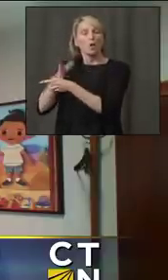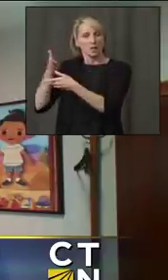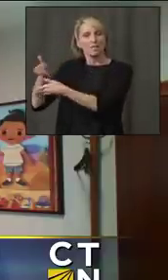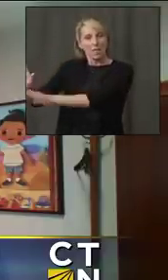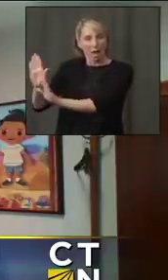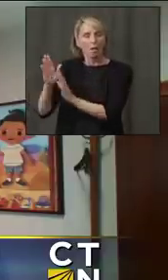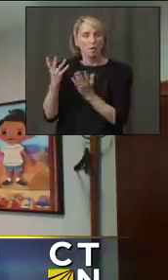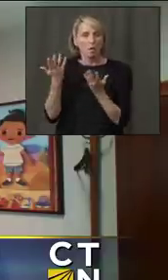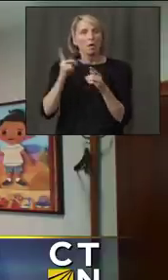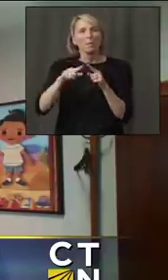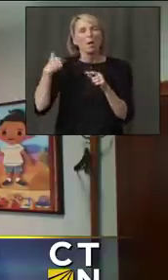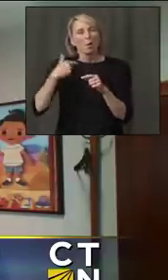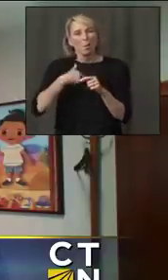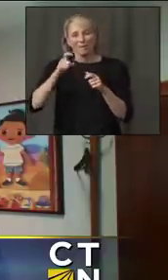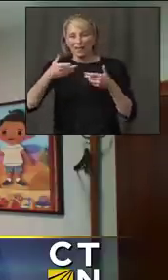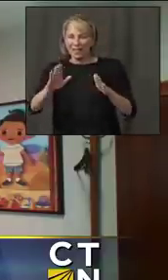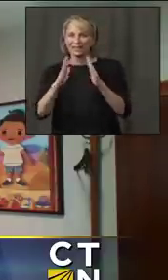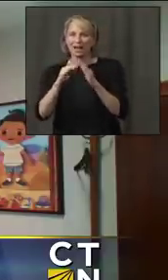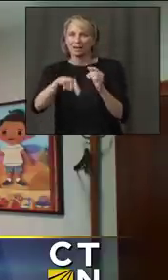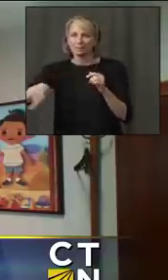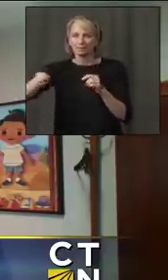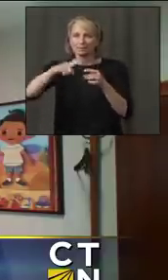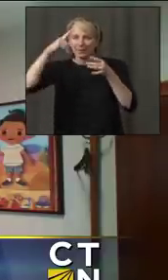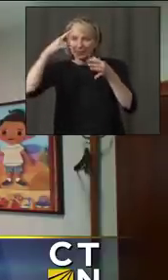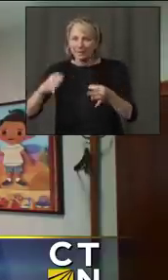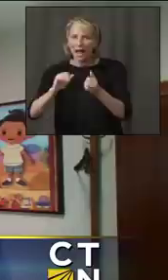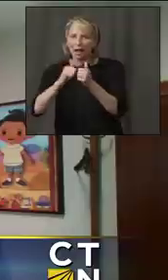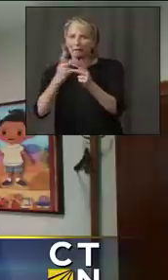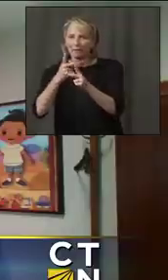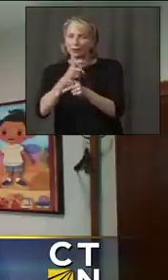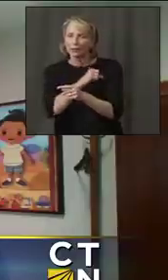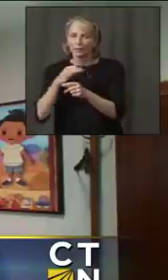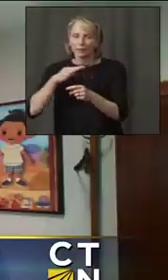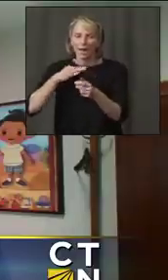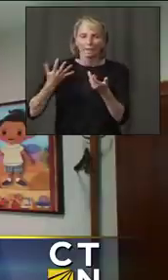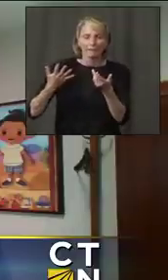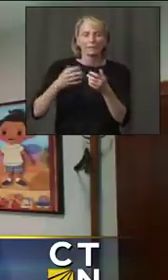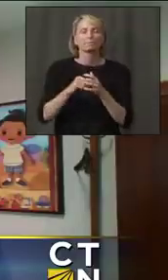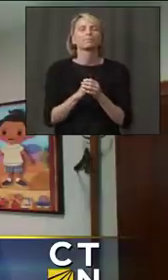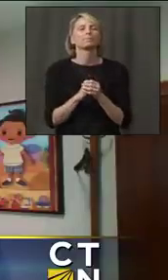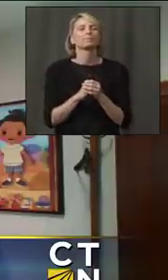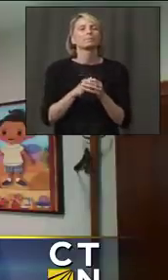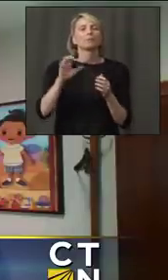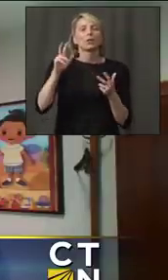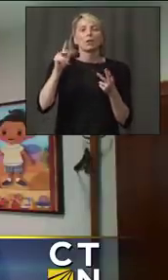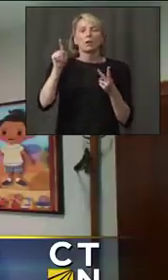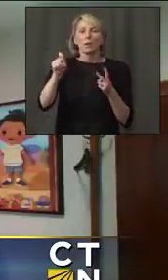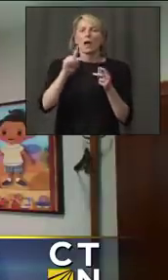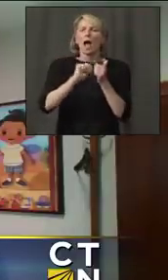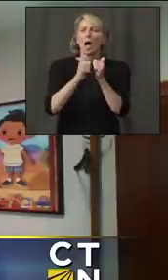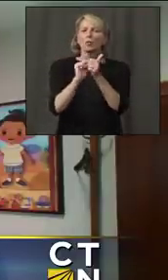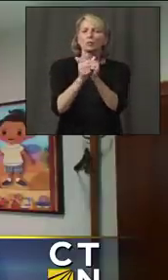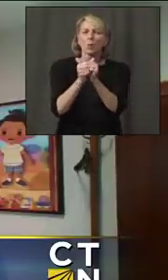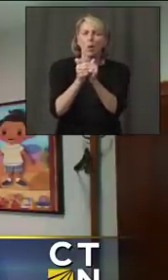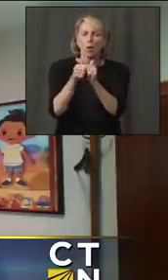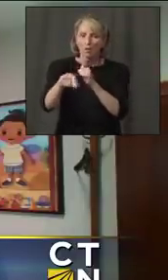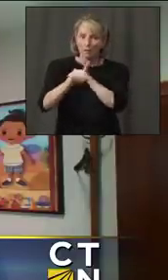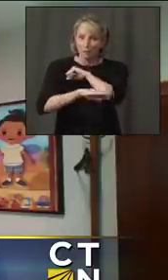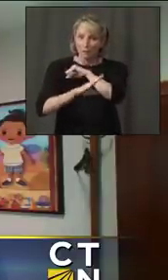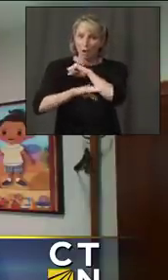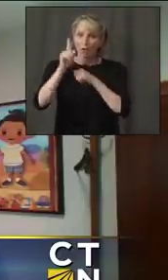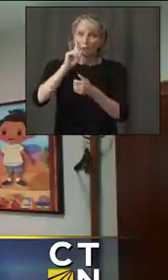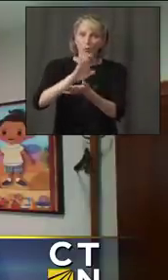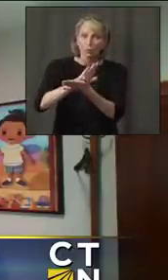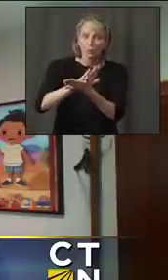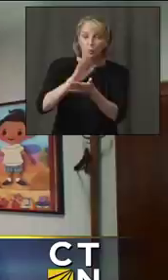could resume in the fall? Yes, CAS CIAC has developed a document that they've shared that we can also